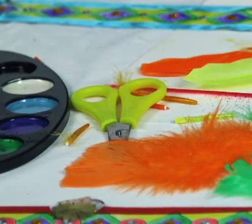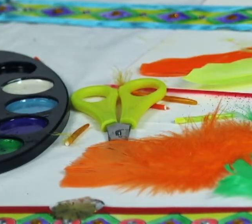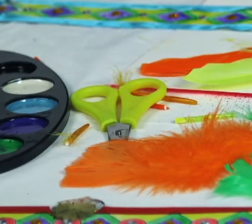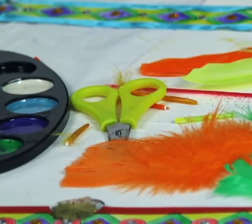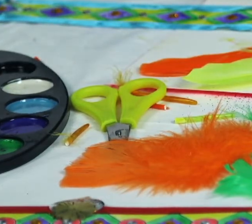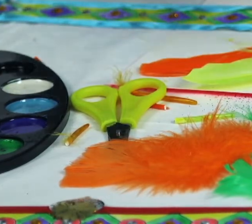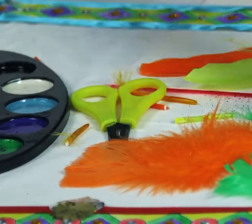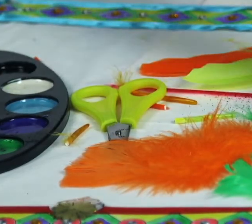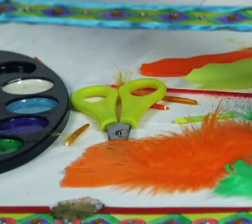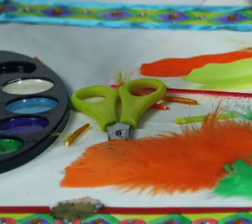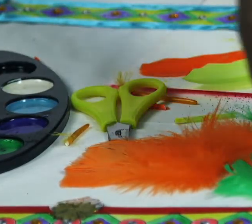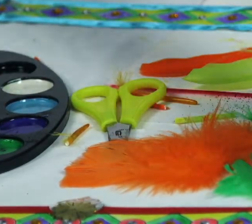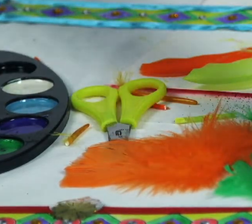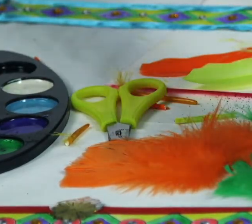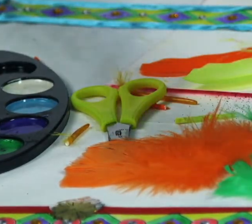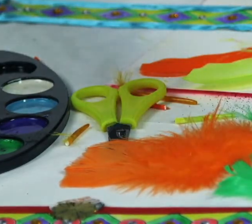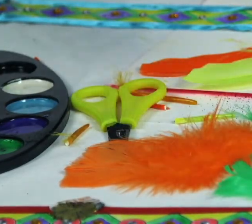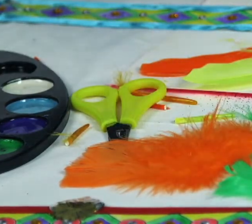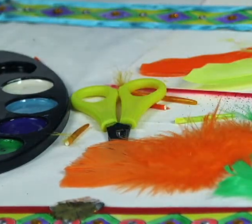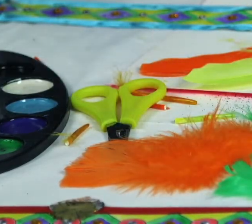And then literally